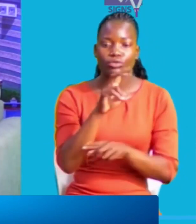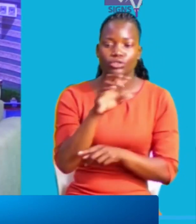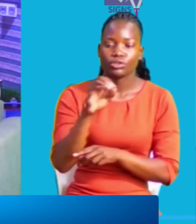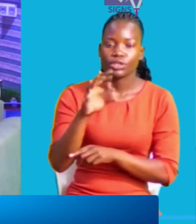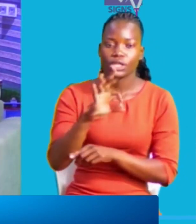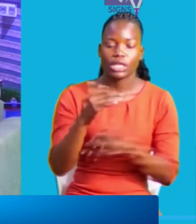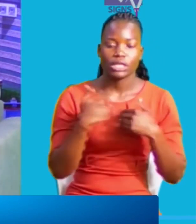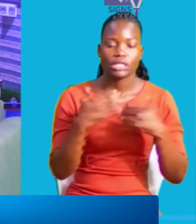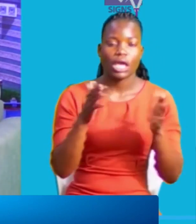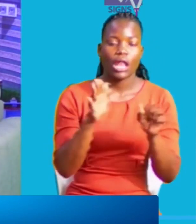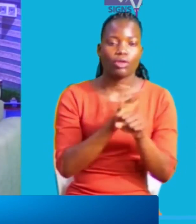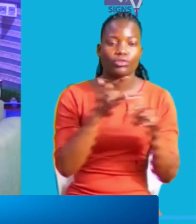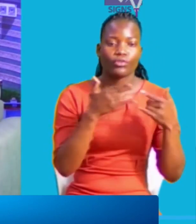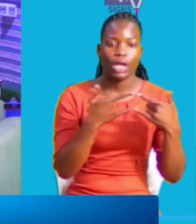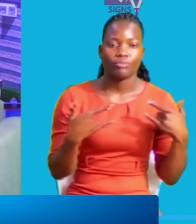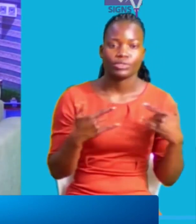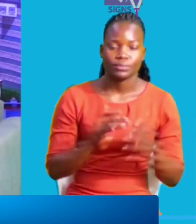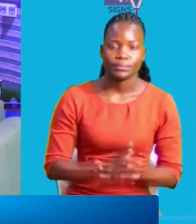a lot of loopholes.